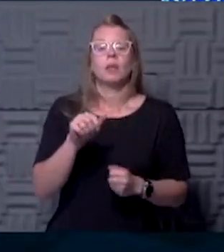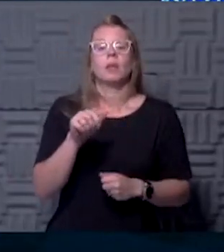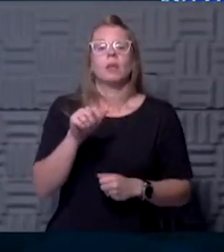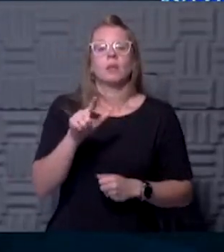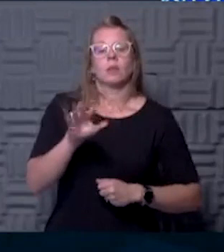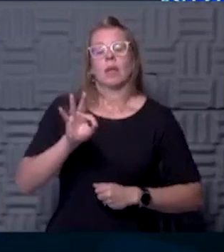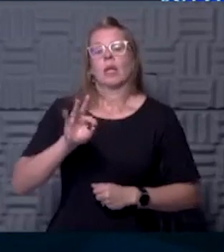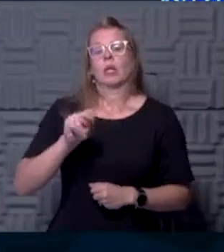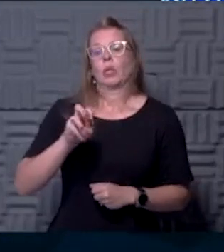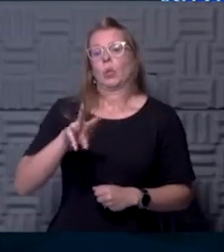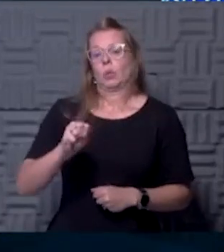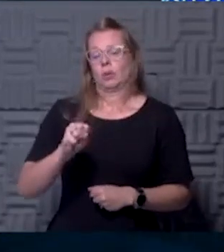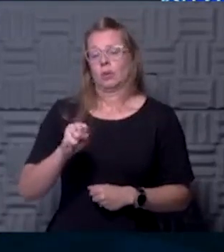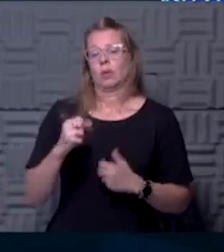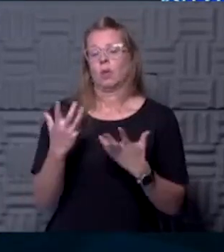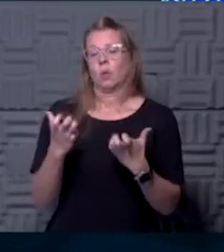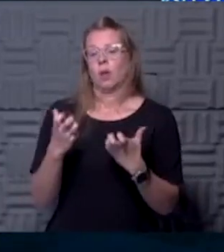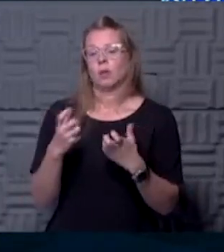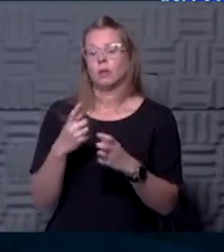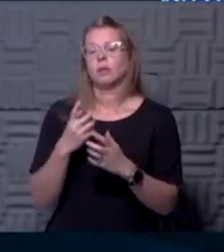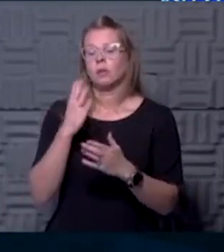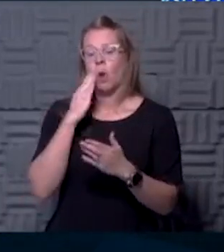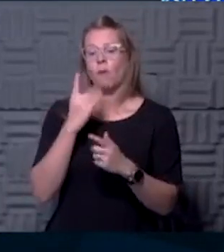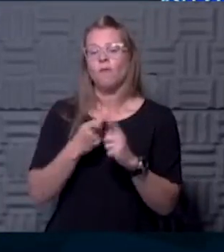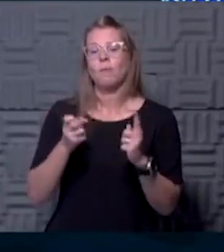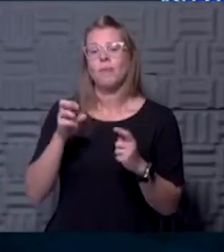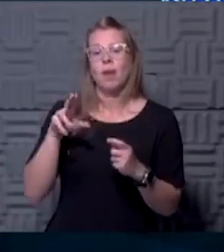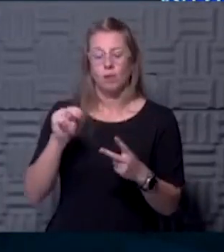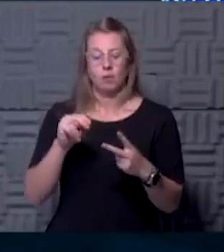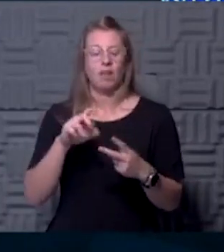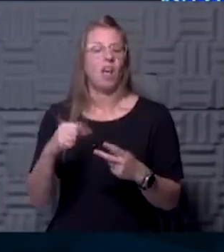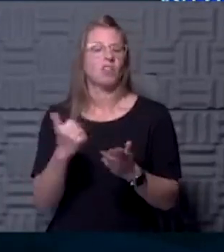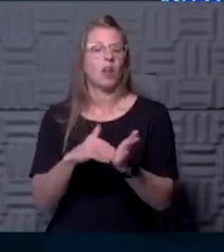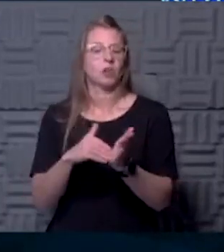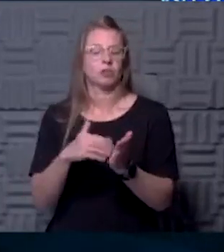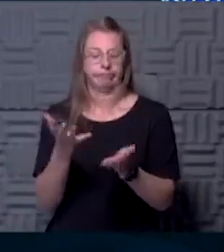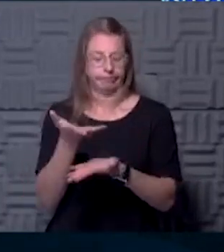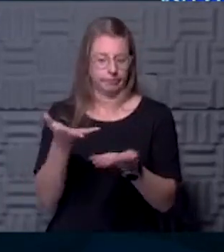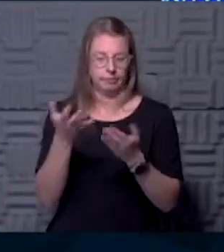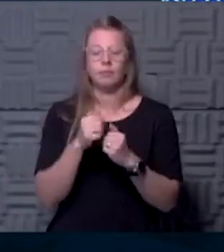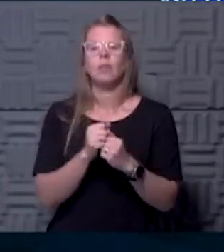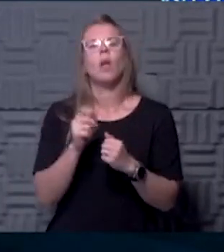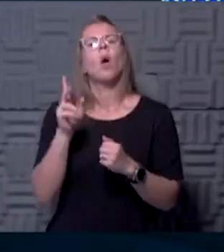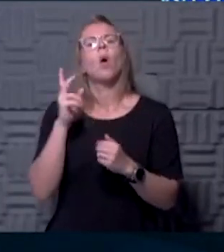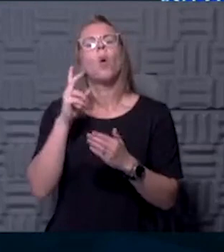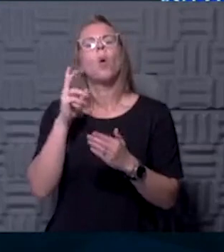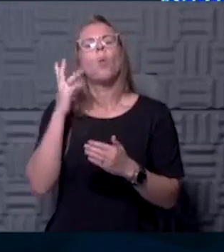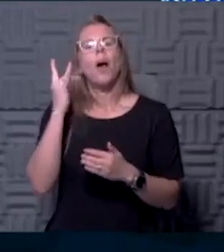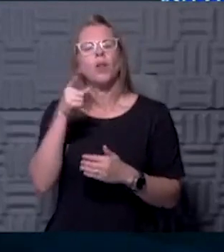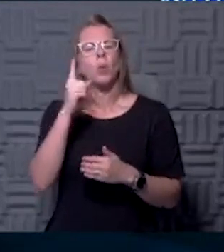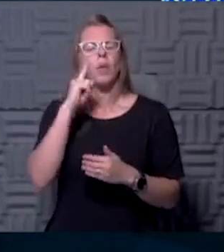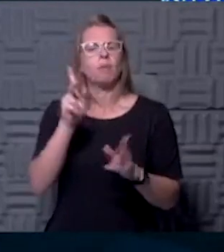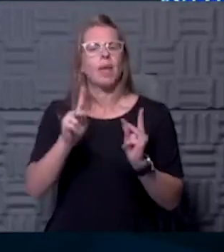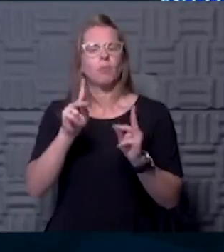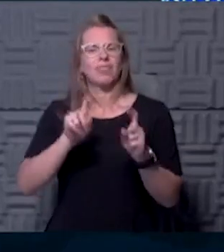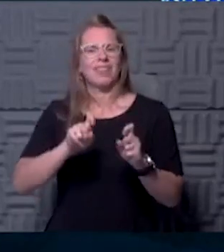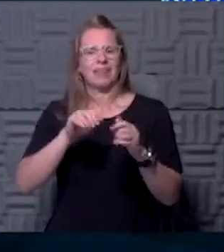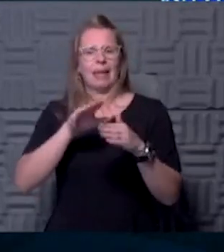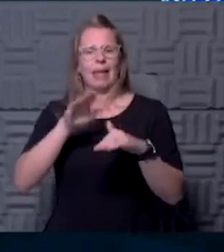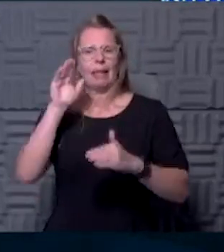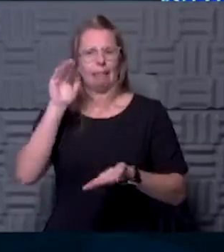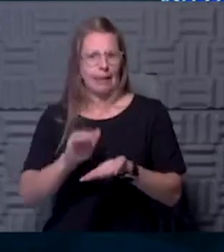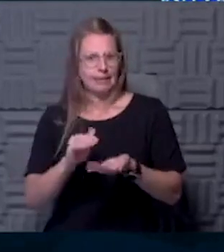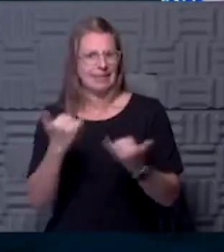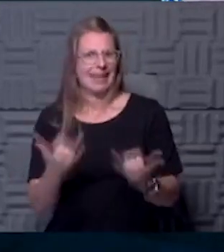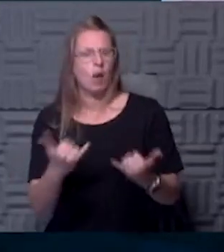and he wants to know from Dr. Koravu and the other doctors, why do you think people would be testing less now?